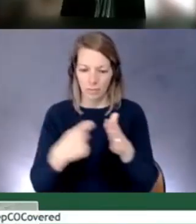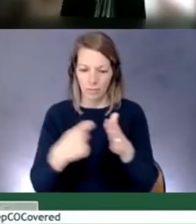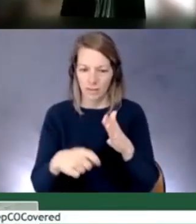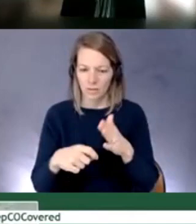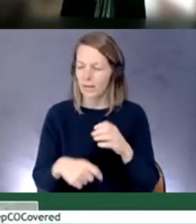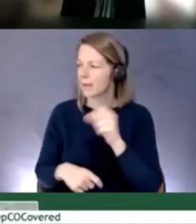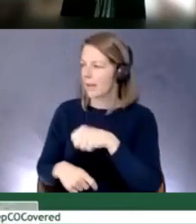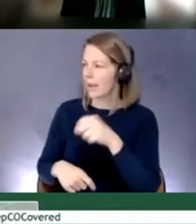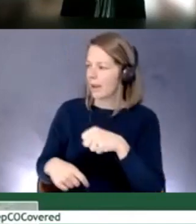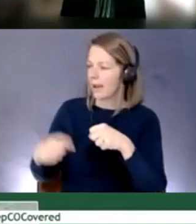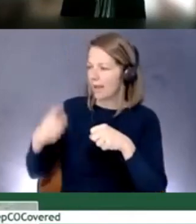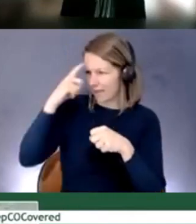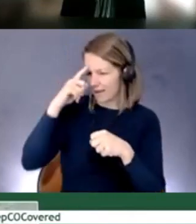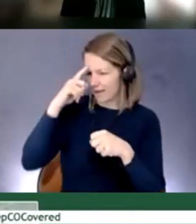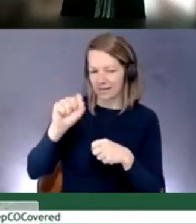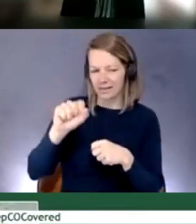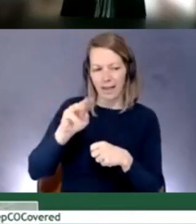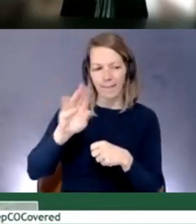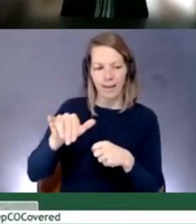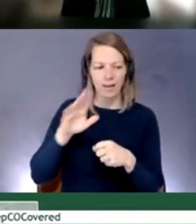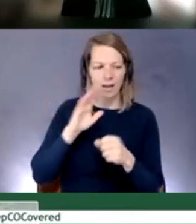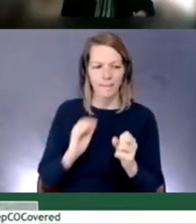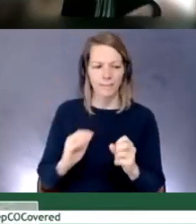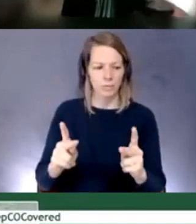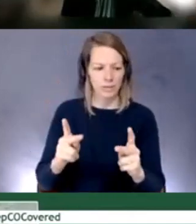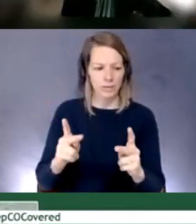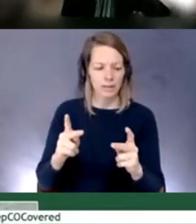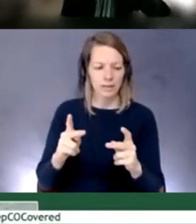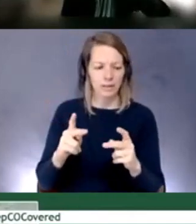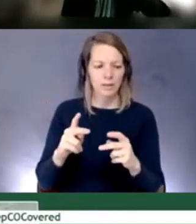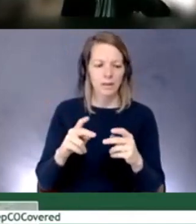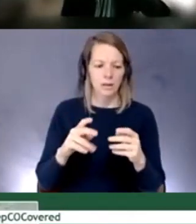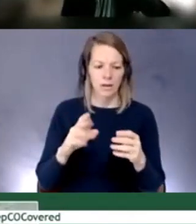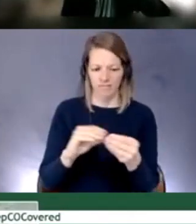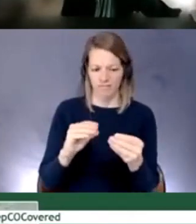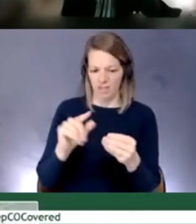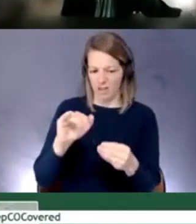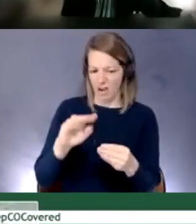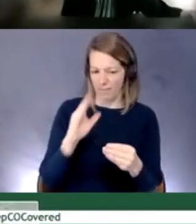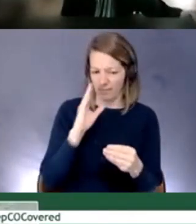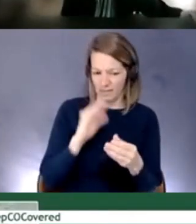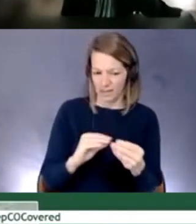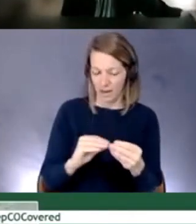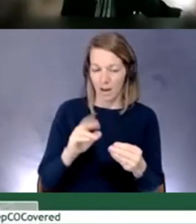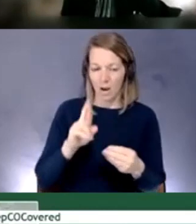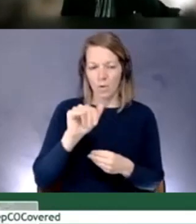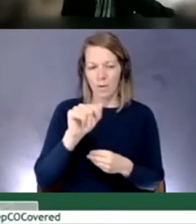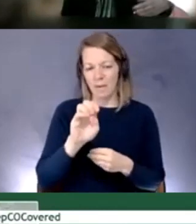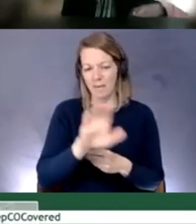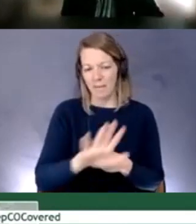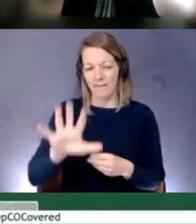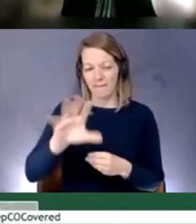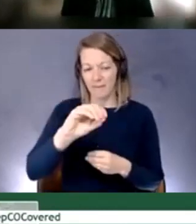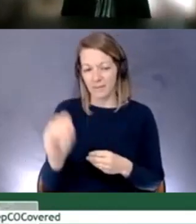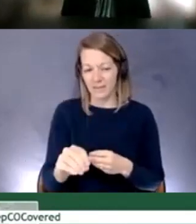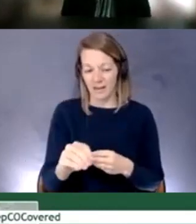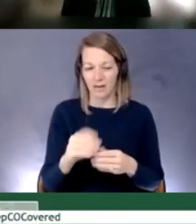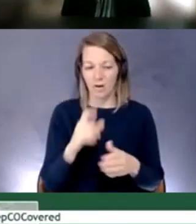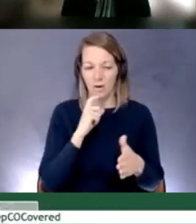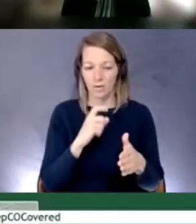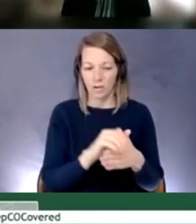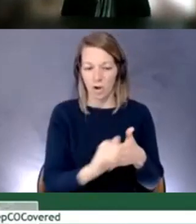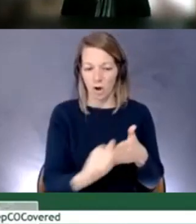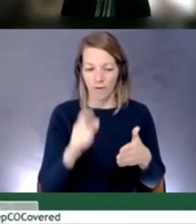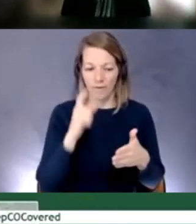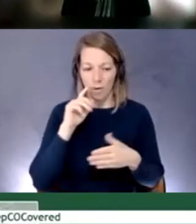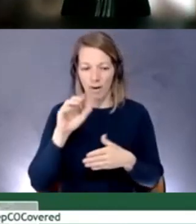think Tom, Sammy, there's opportunity there. When I think about what Tom just said, you know, our rebates are about 50% of the dollar in a Medicaid drug, so they're